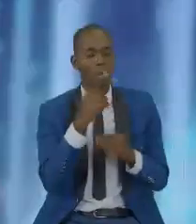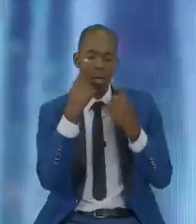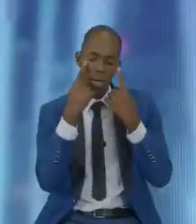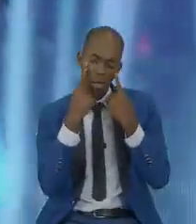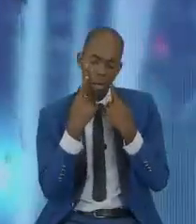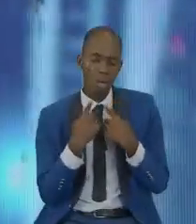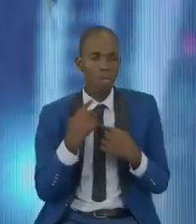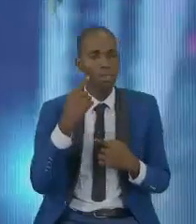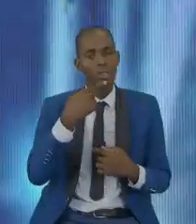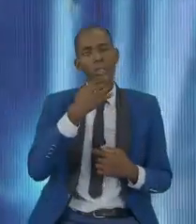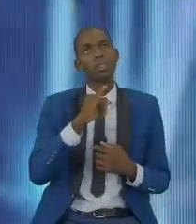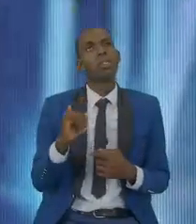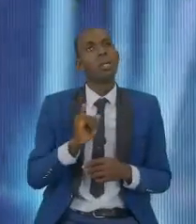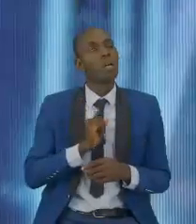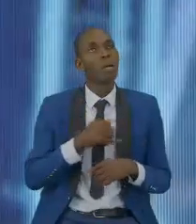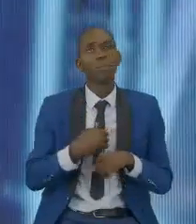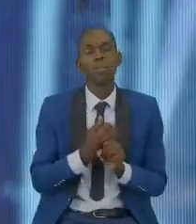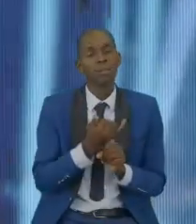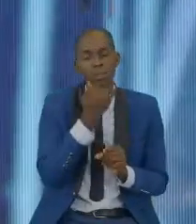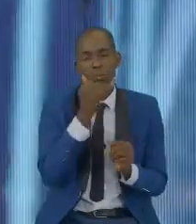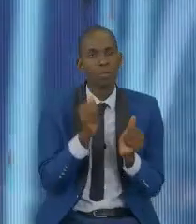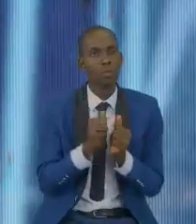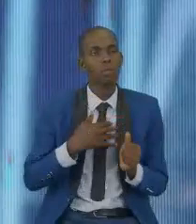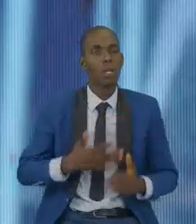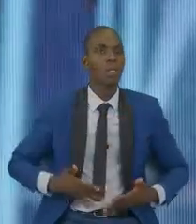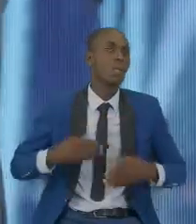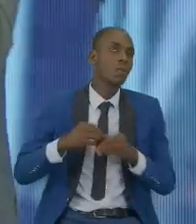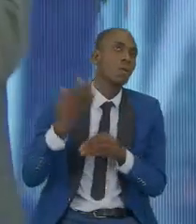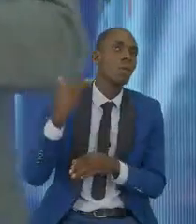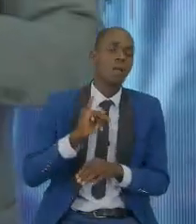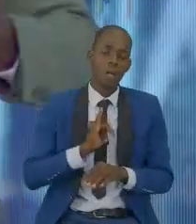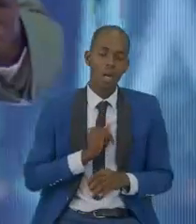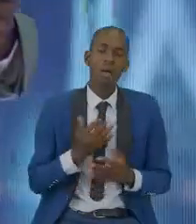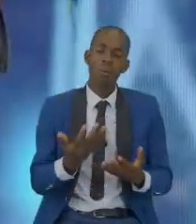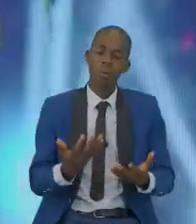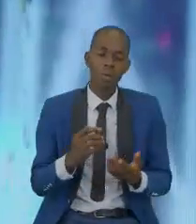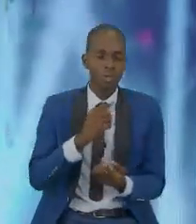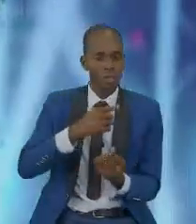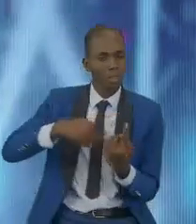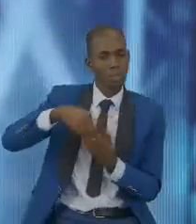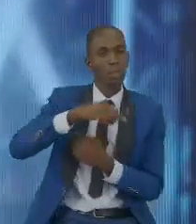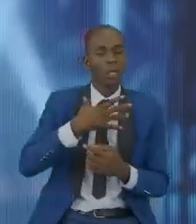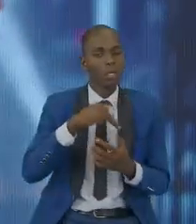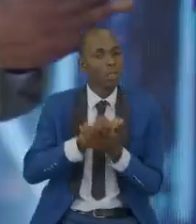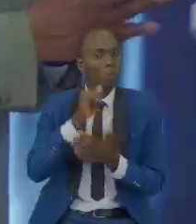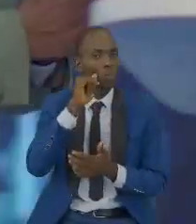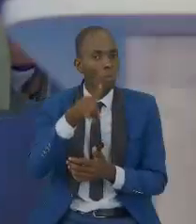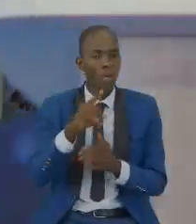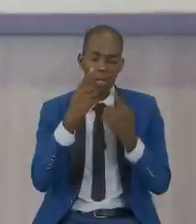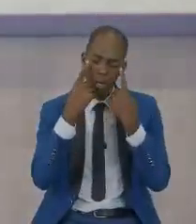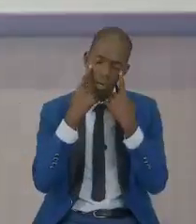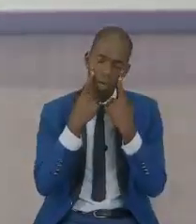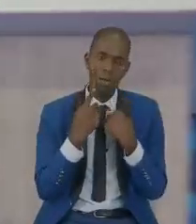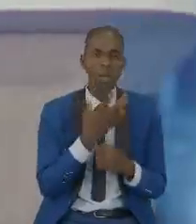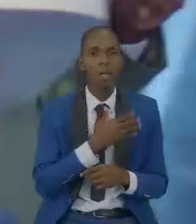a mess of my life in the past, and I want a turning around. And she cried, and Jesus